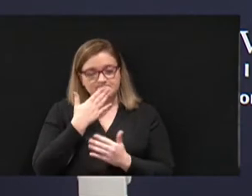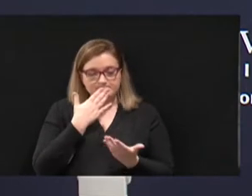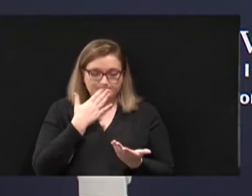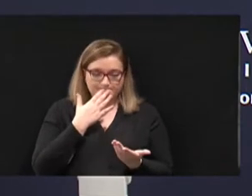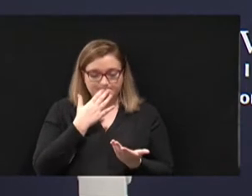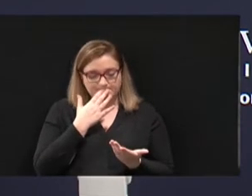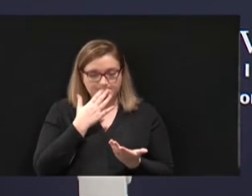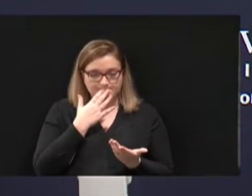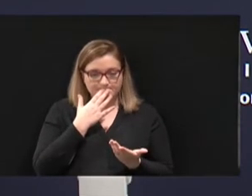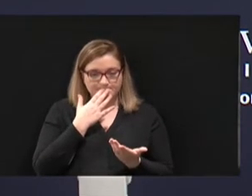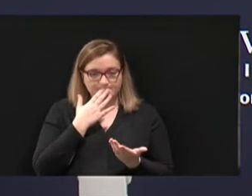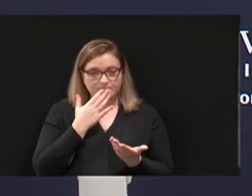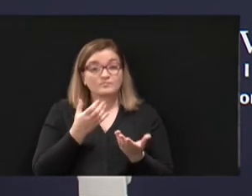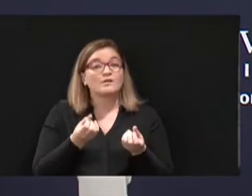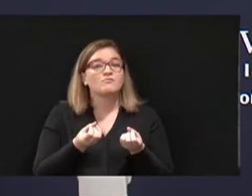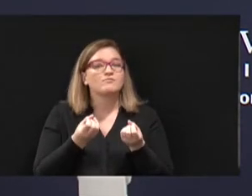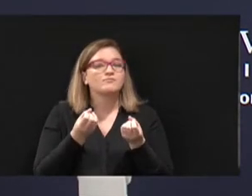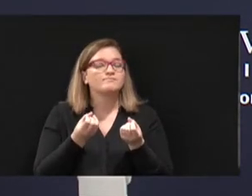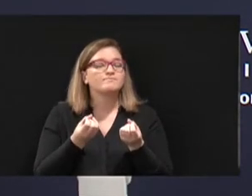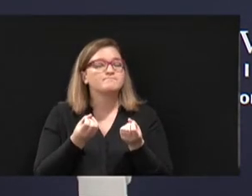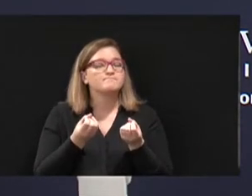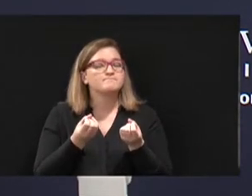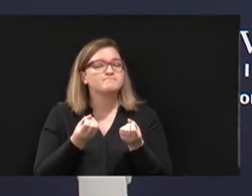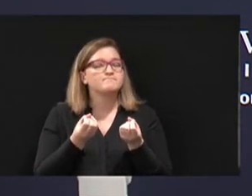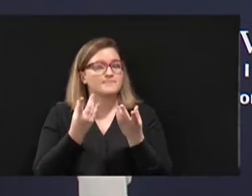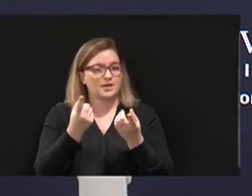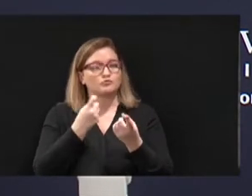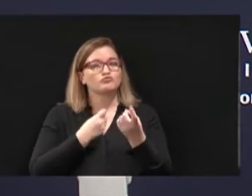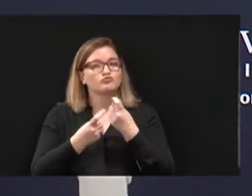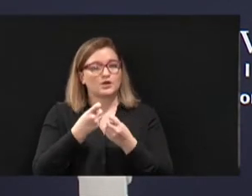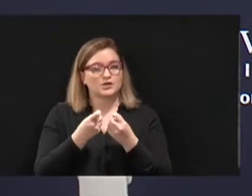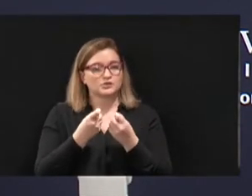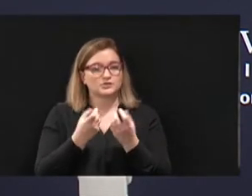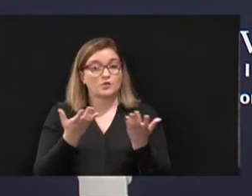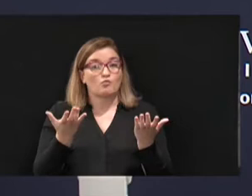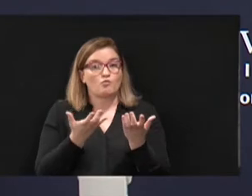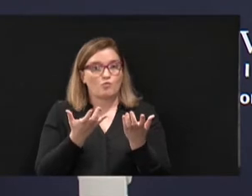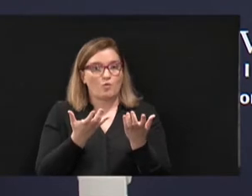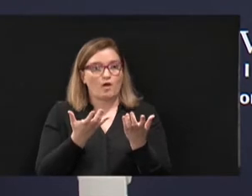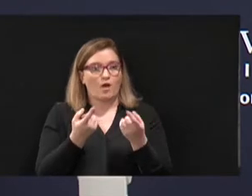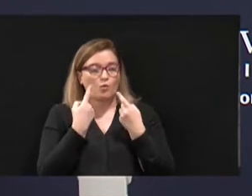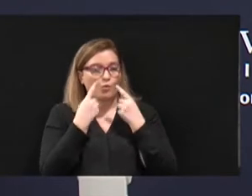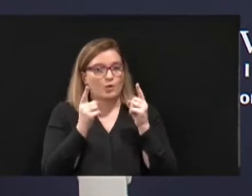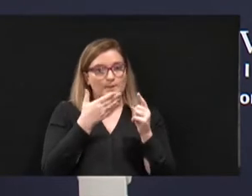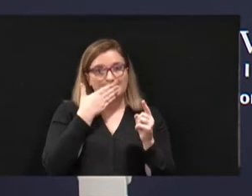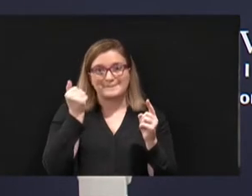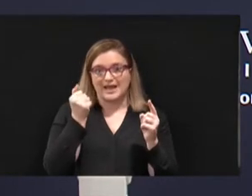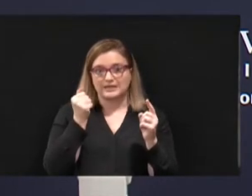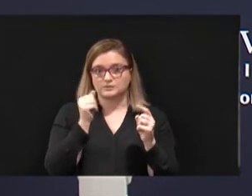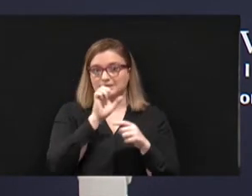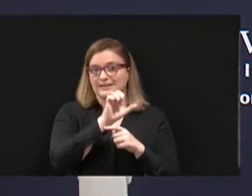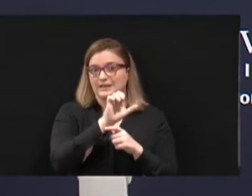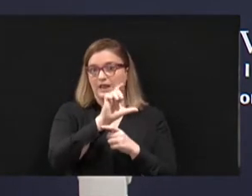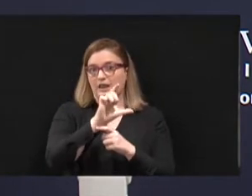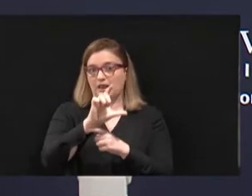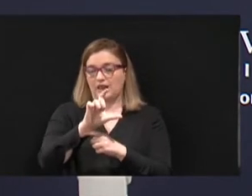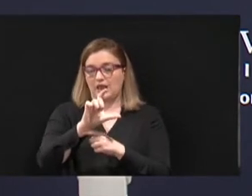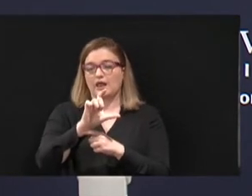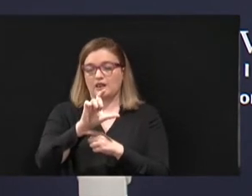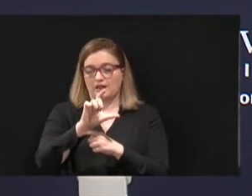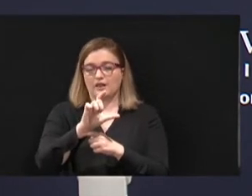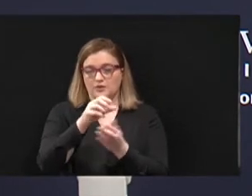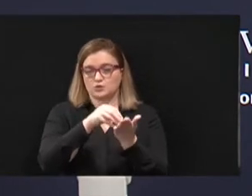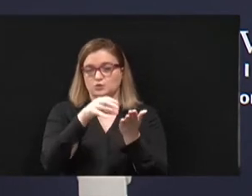There is a lot of questions about what works with kids who are at ELL, because I know